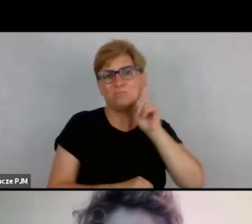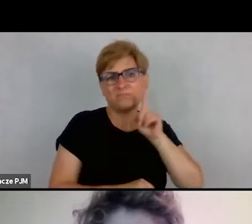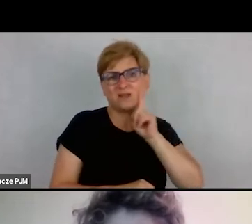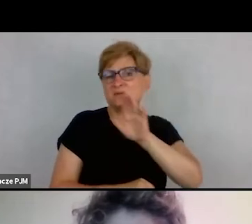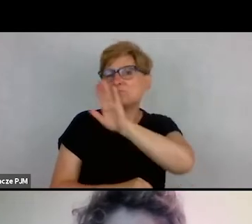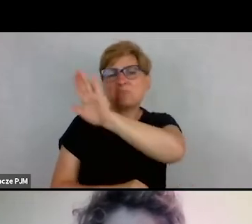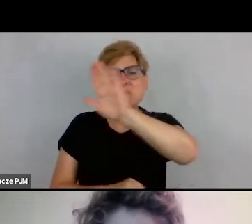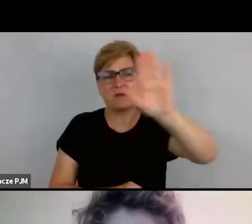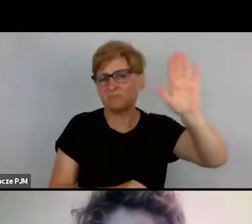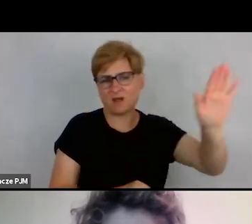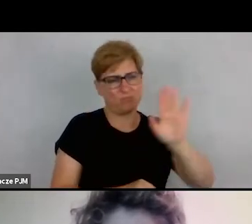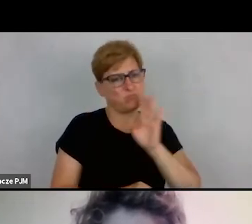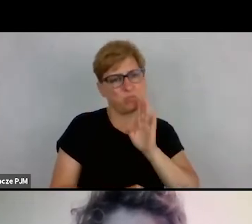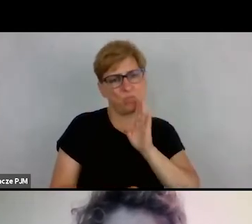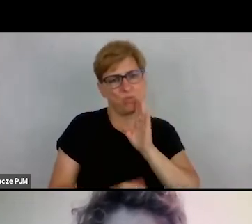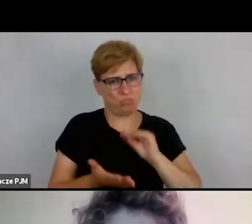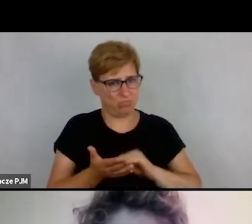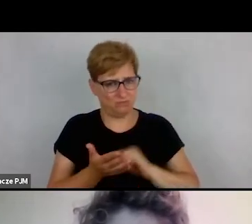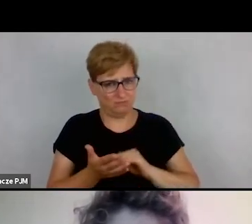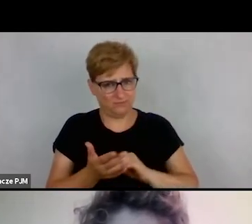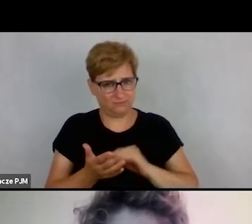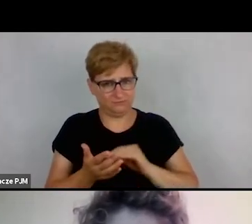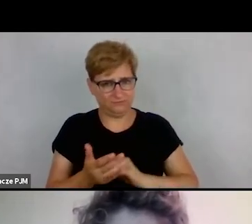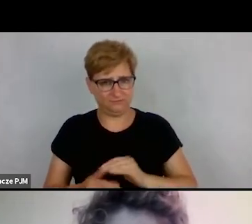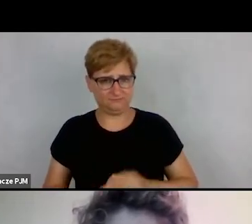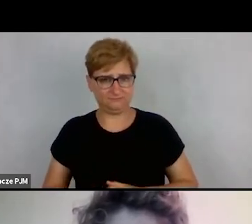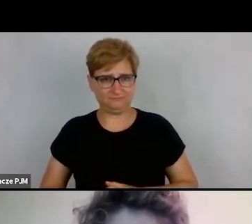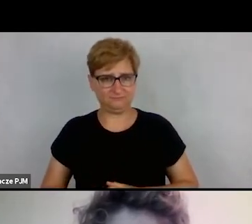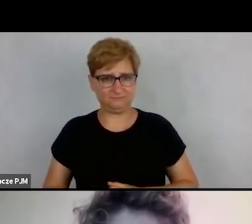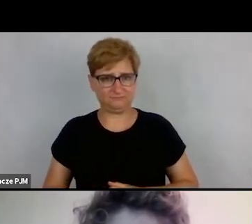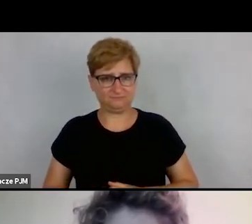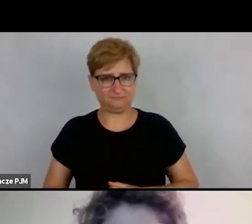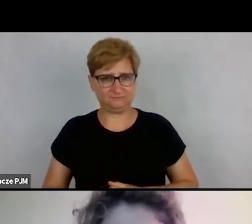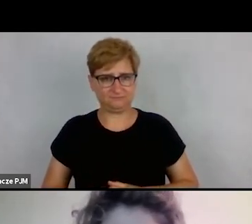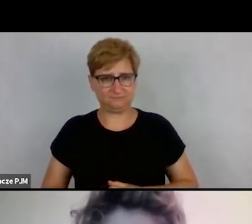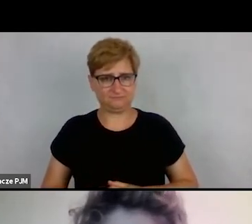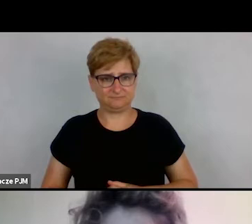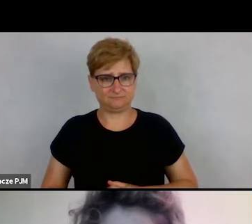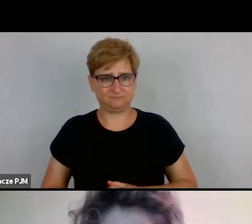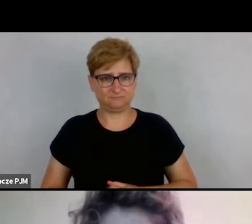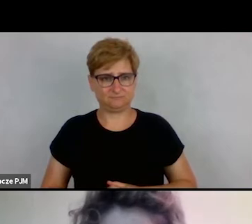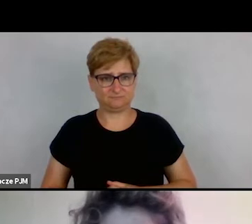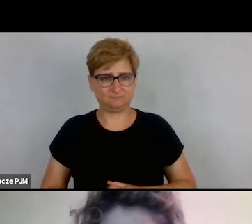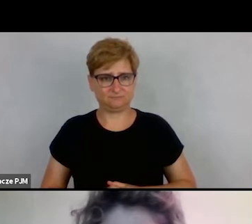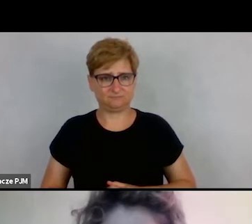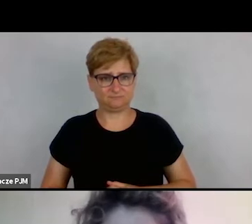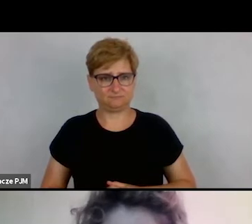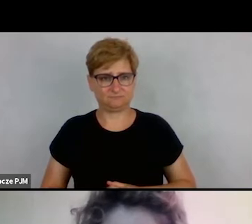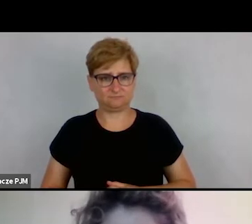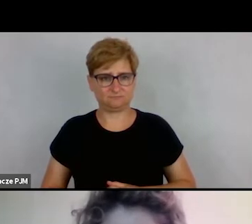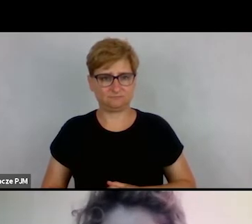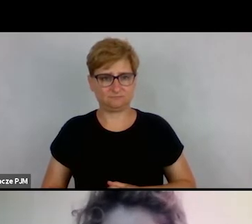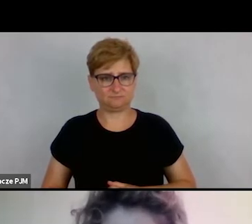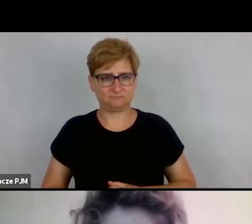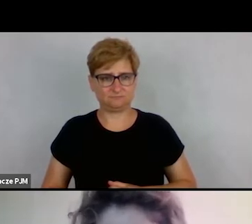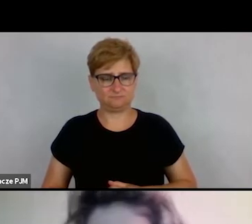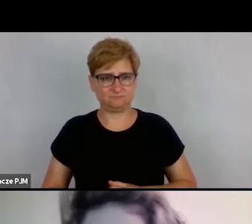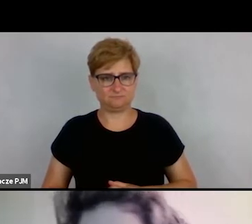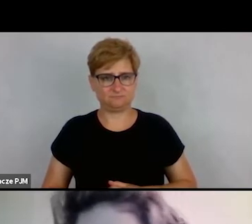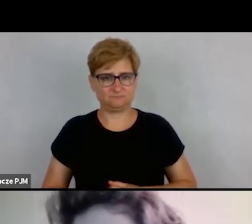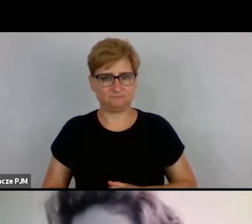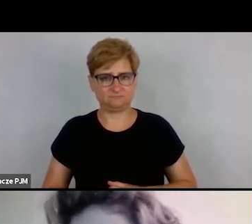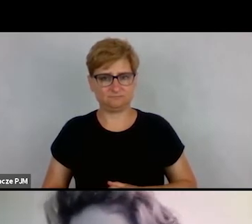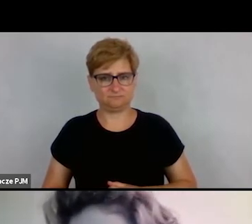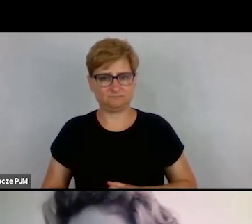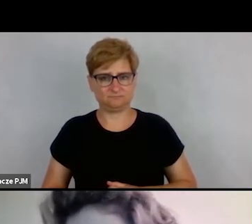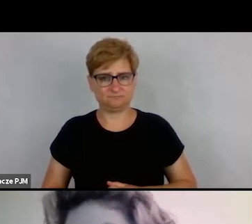impossible norms, impossible ideas about manhood and masculinities. And so, you know, I have done this act like